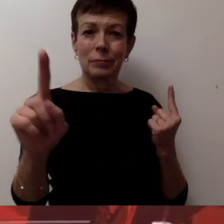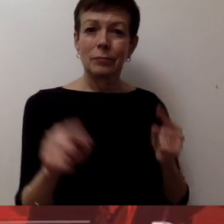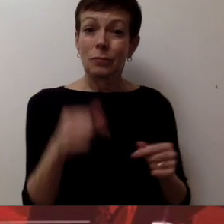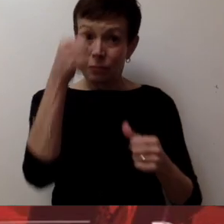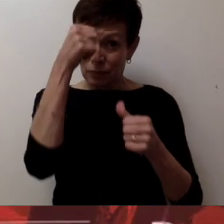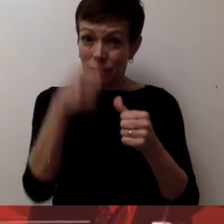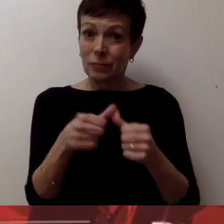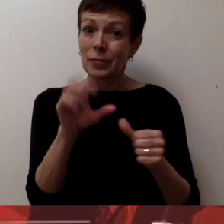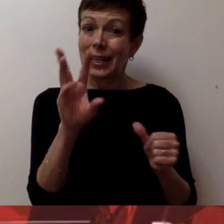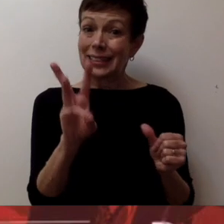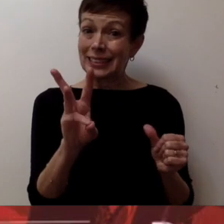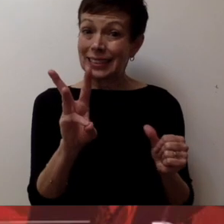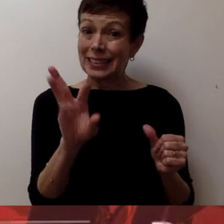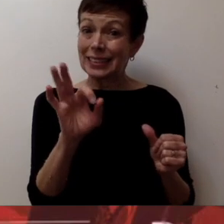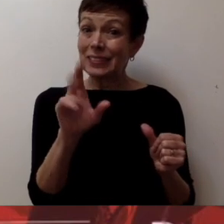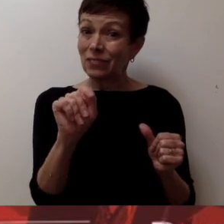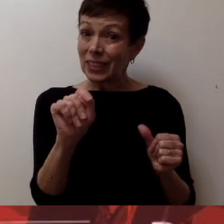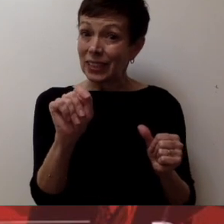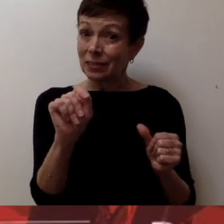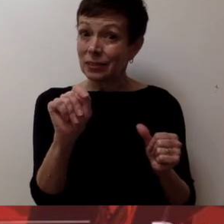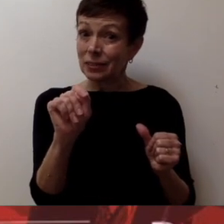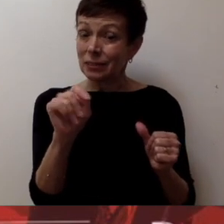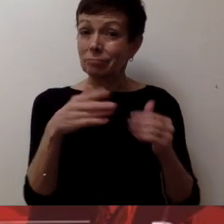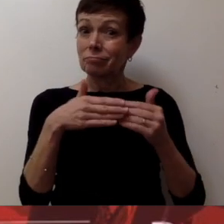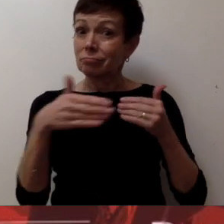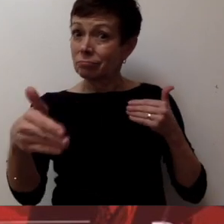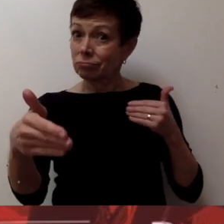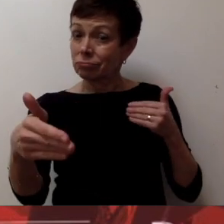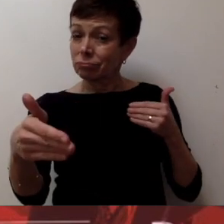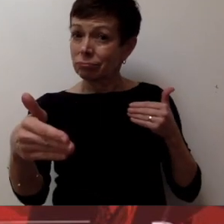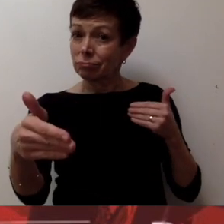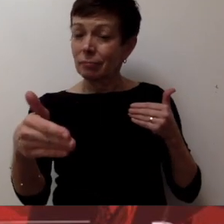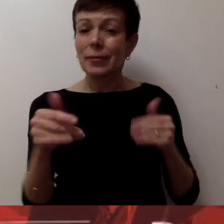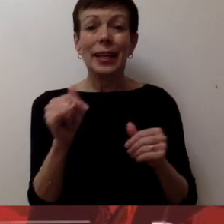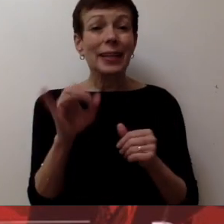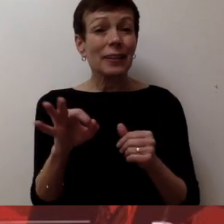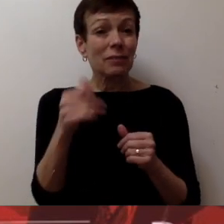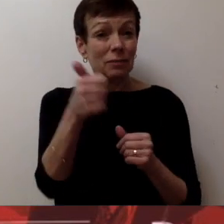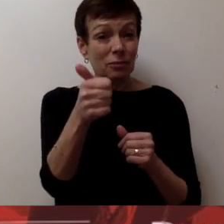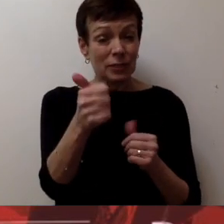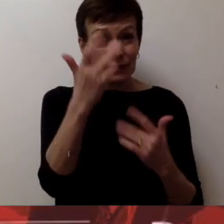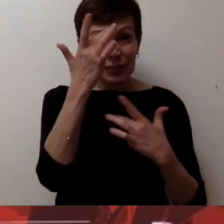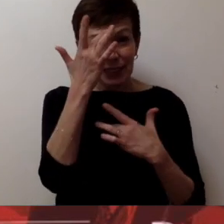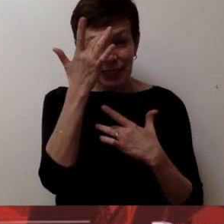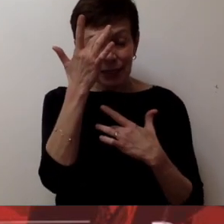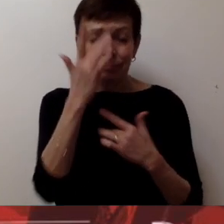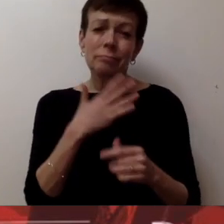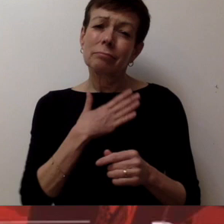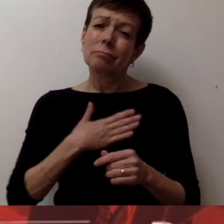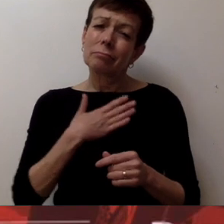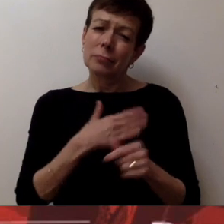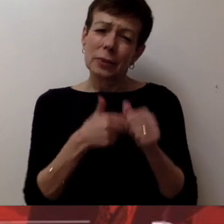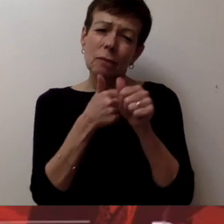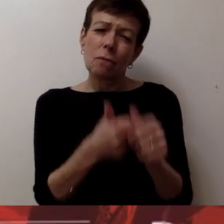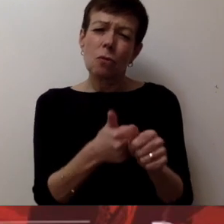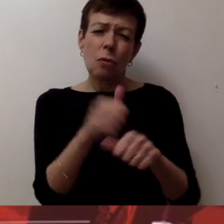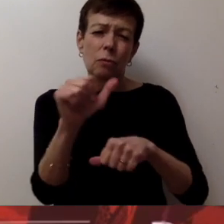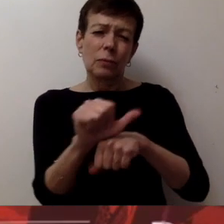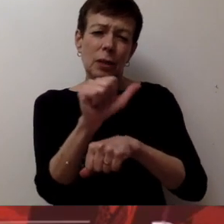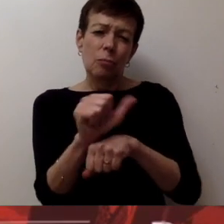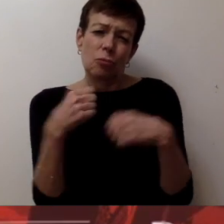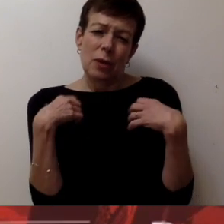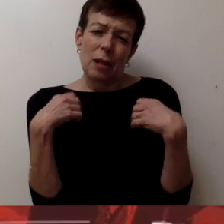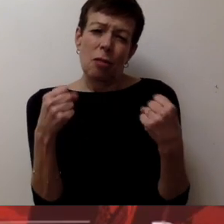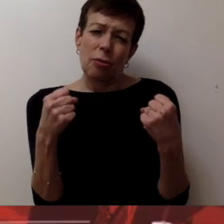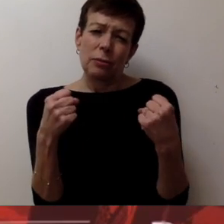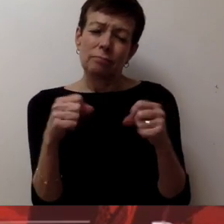a minimum of 6 feet away from others. And if you are sick, to please honor the Alberta health